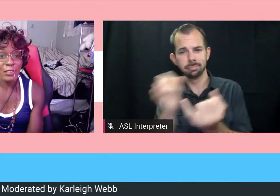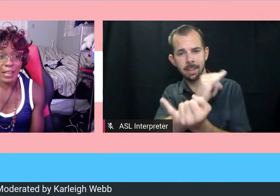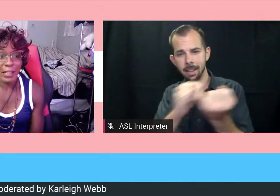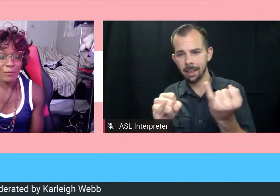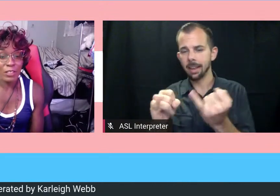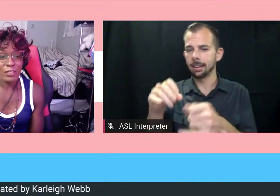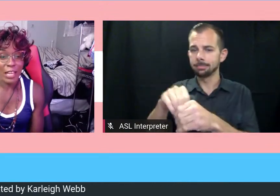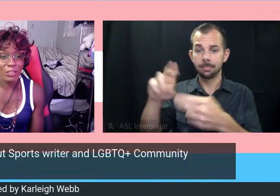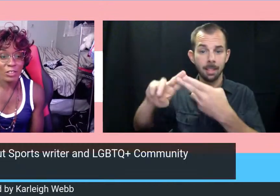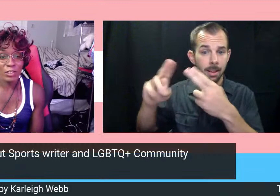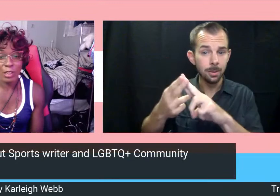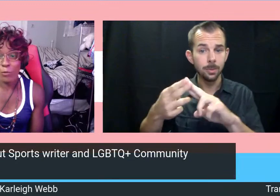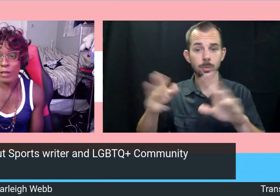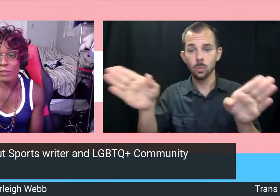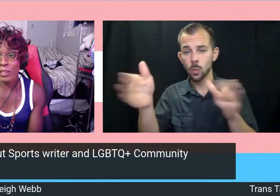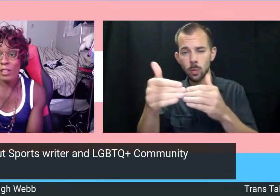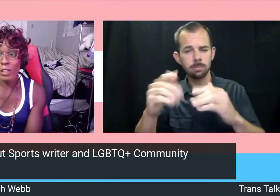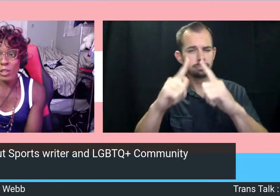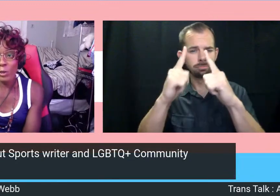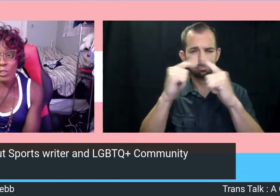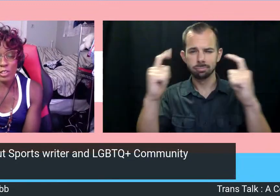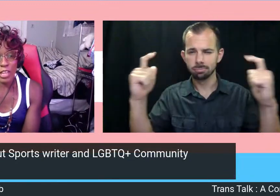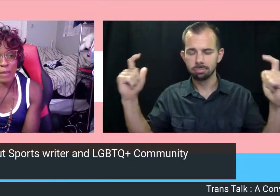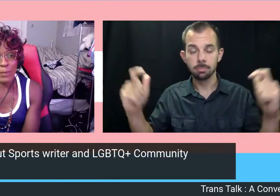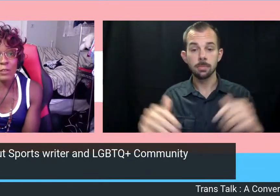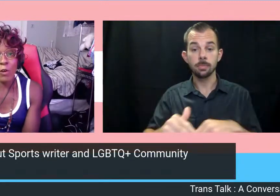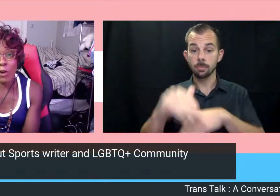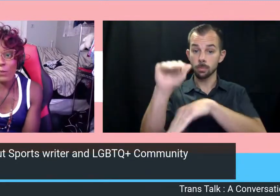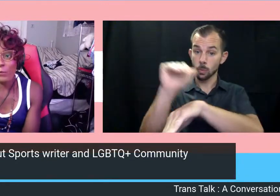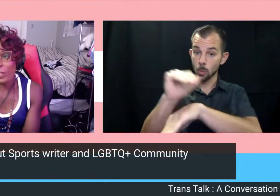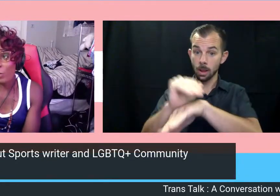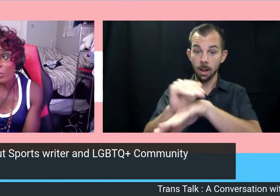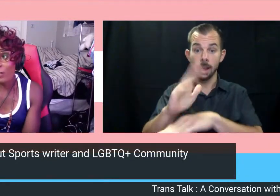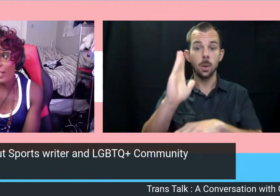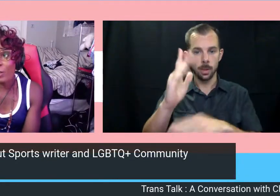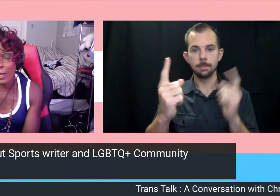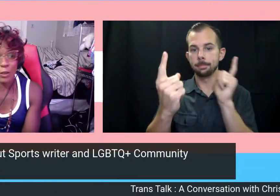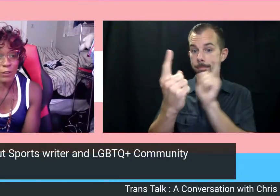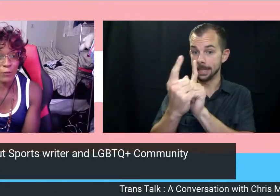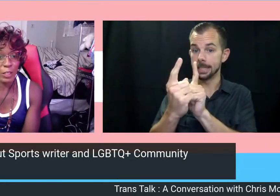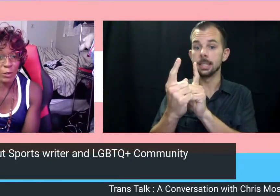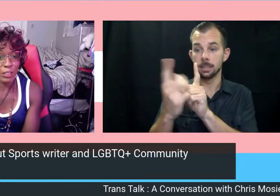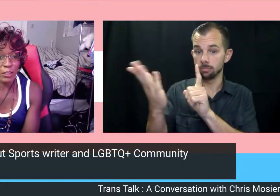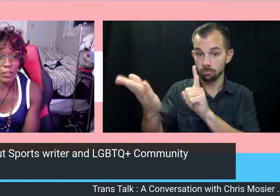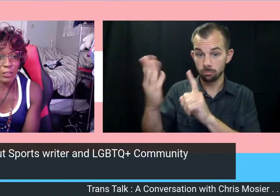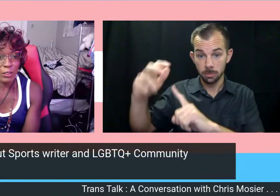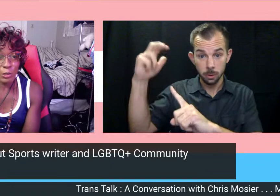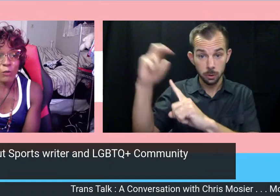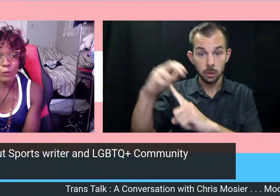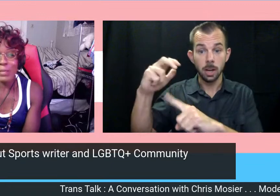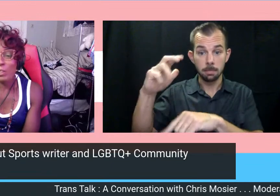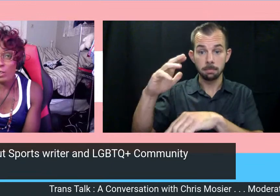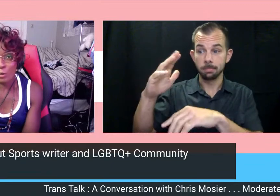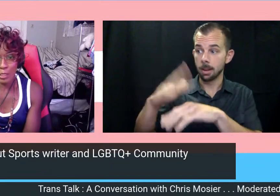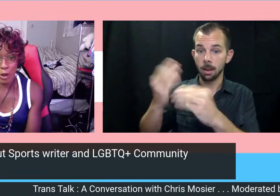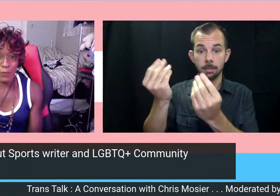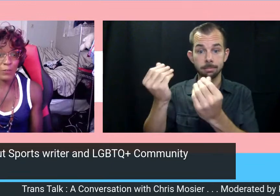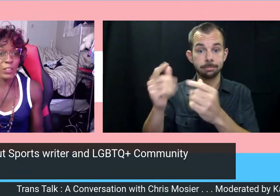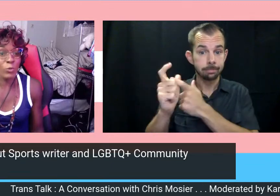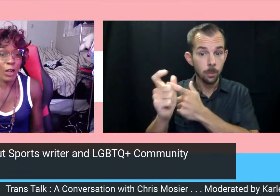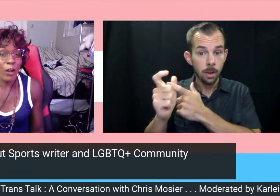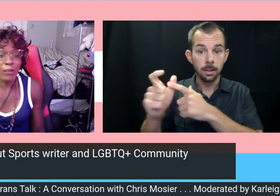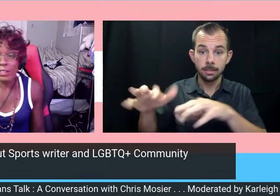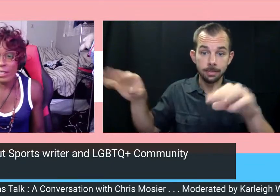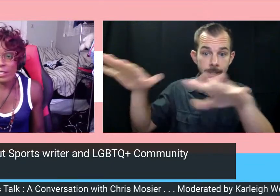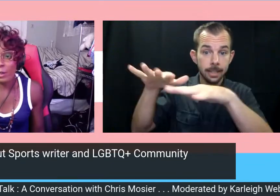meeting tonight is not just someone who is a champion on the field and great on the field. They're known for being good and great off of it